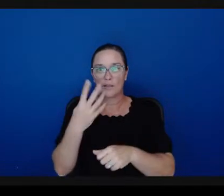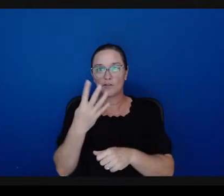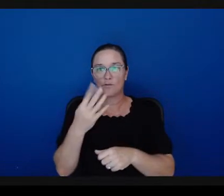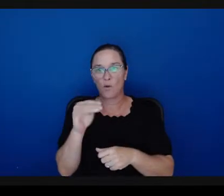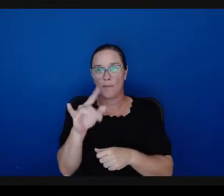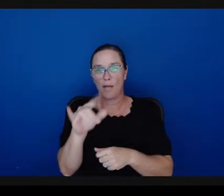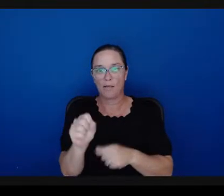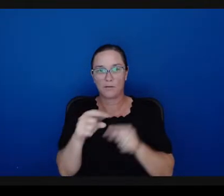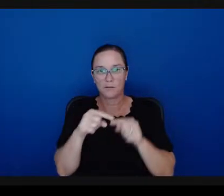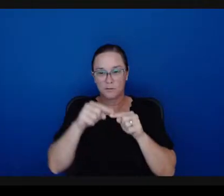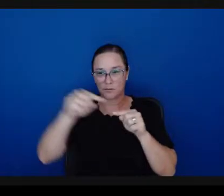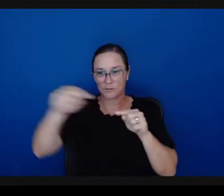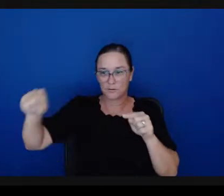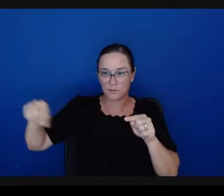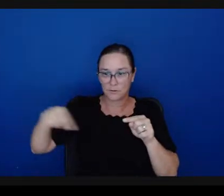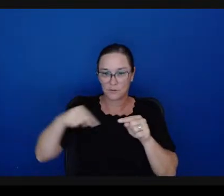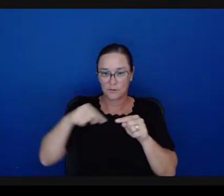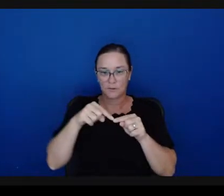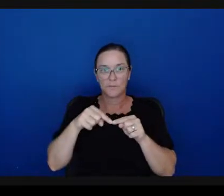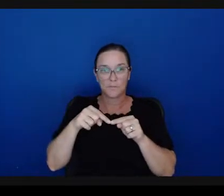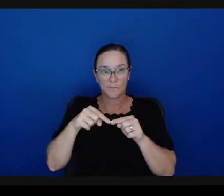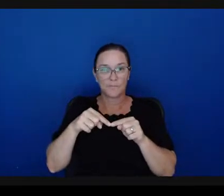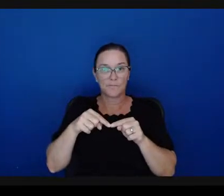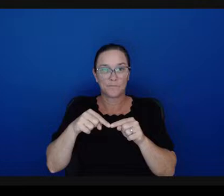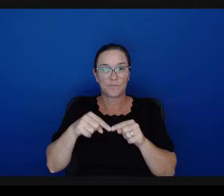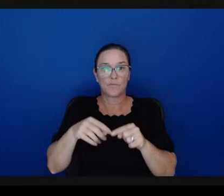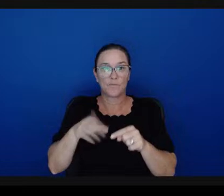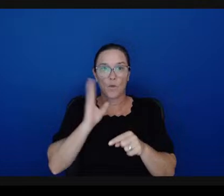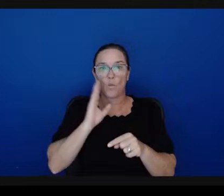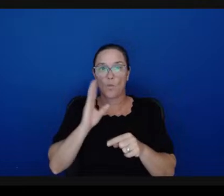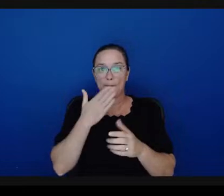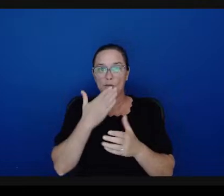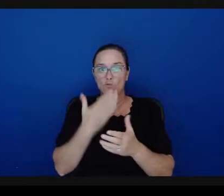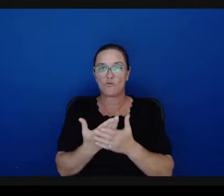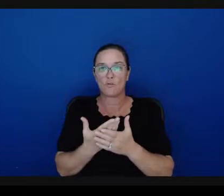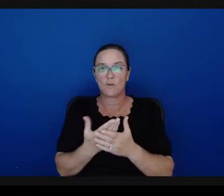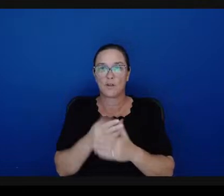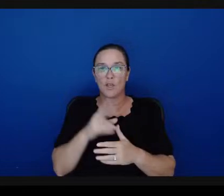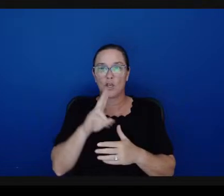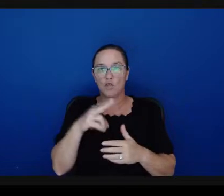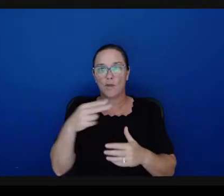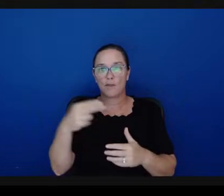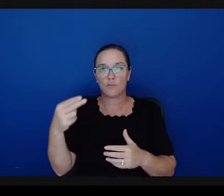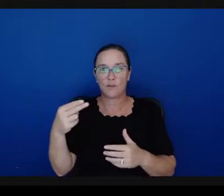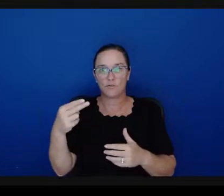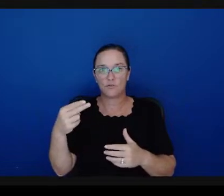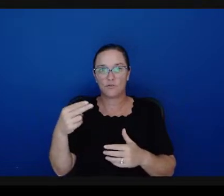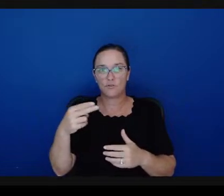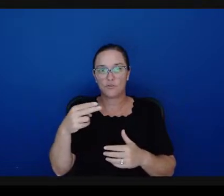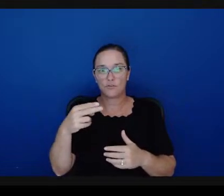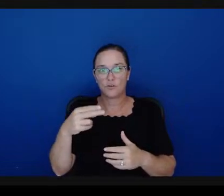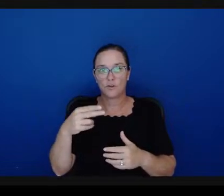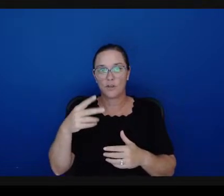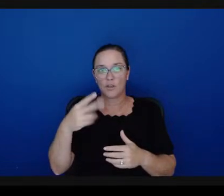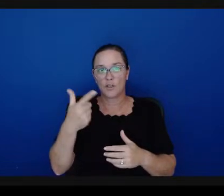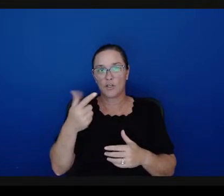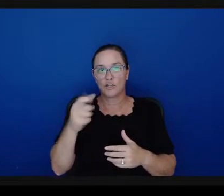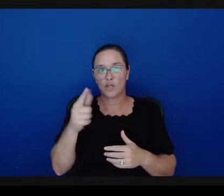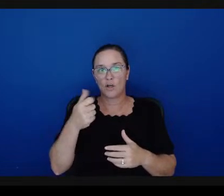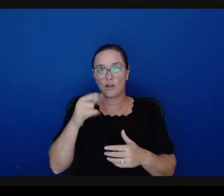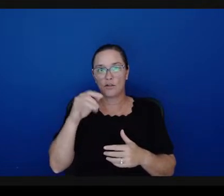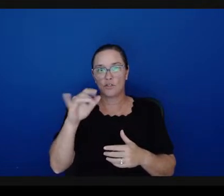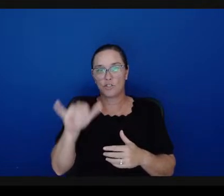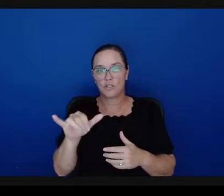trip trail. It's going to be pretty good. The University of Hawaii Hilo Geology Department, Rick,